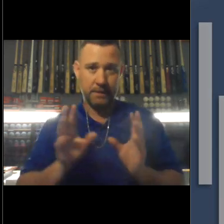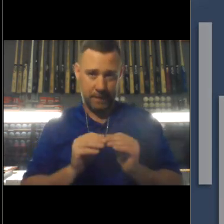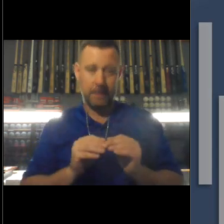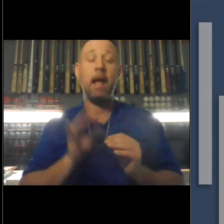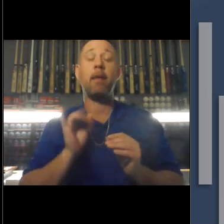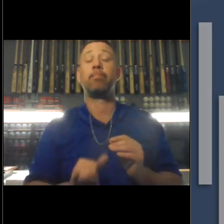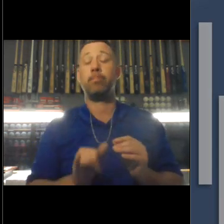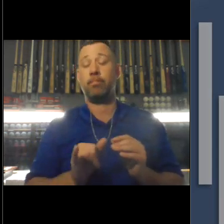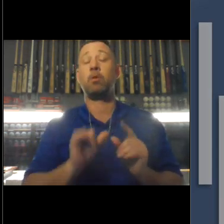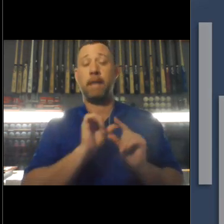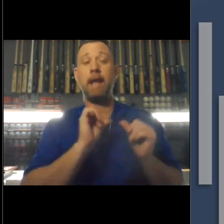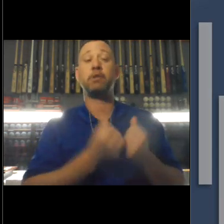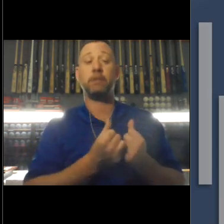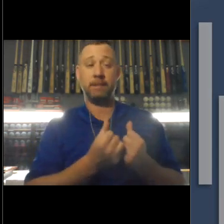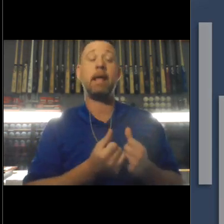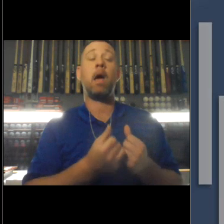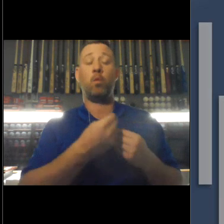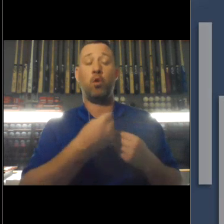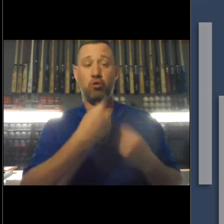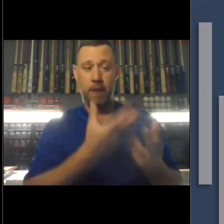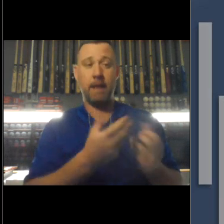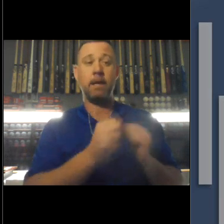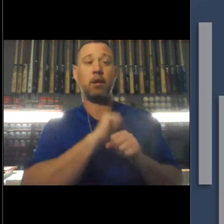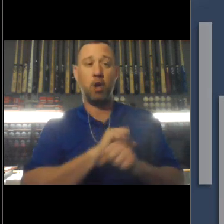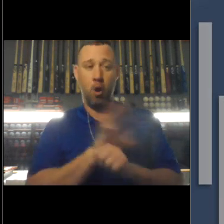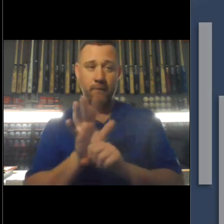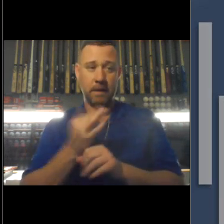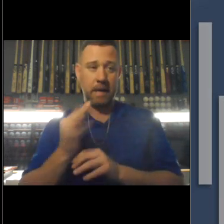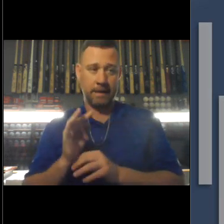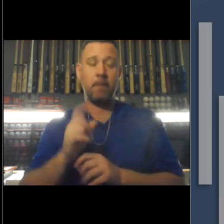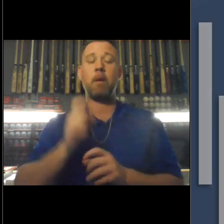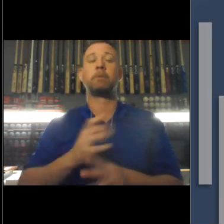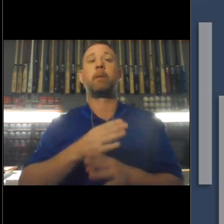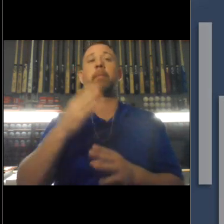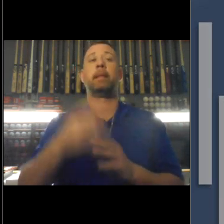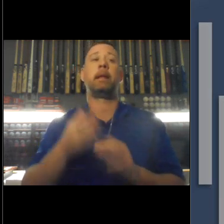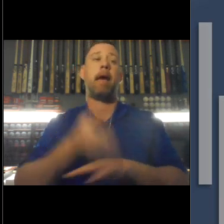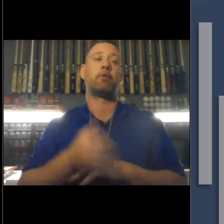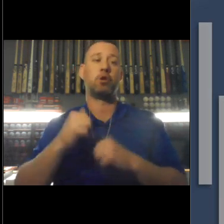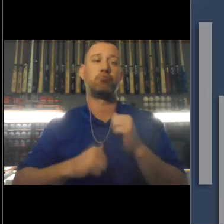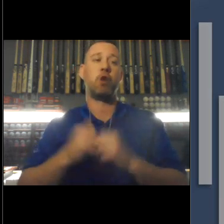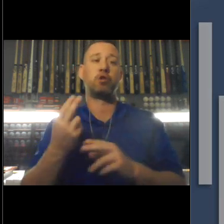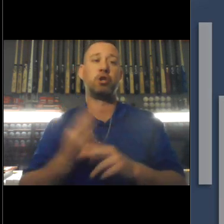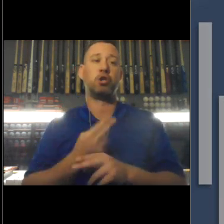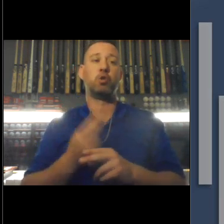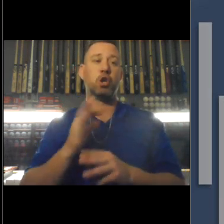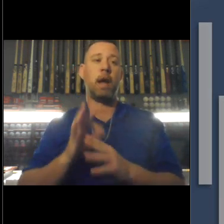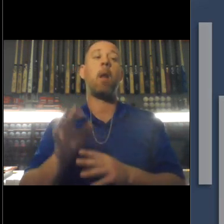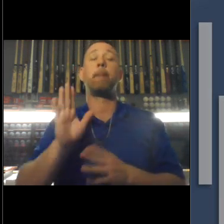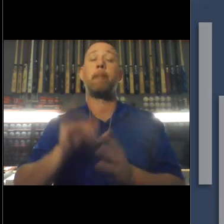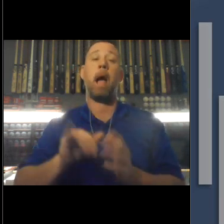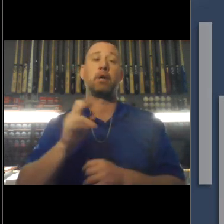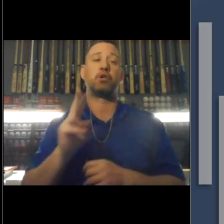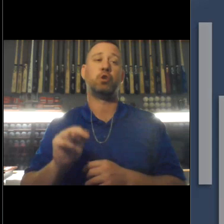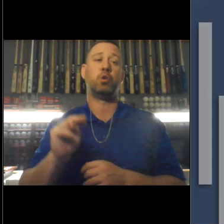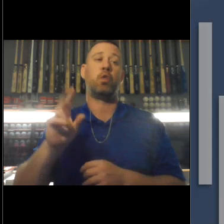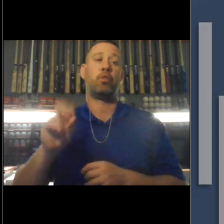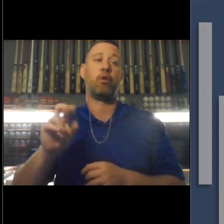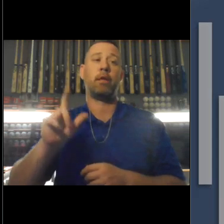granted COVID-19 extensions must complete after construction user counts by June 30th, 2023.